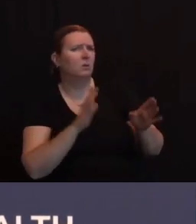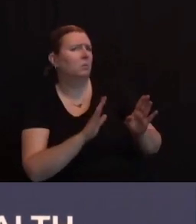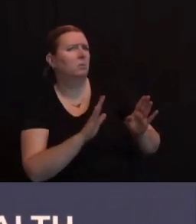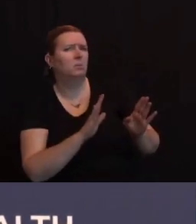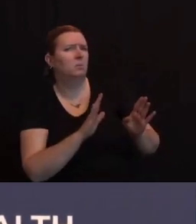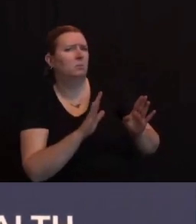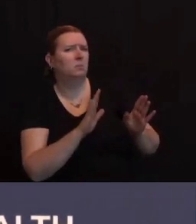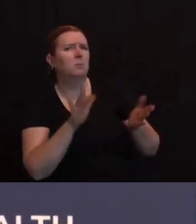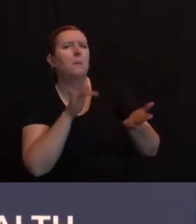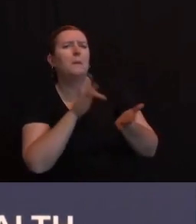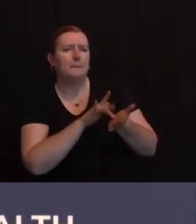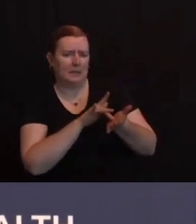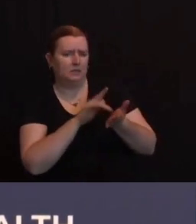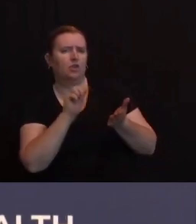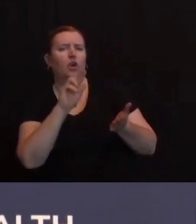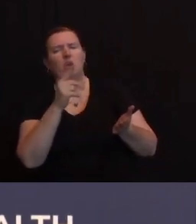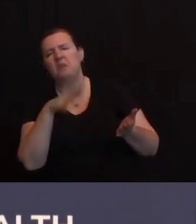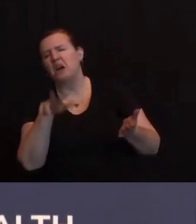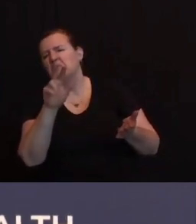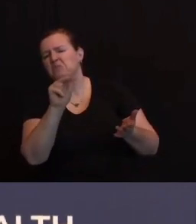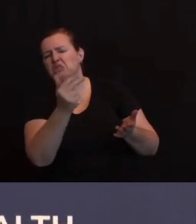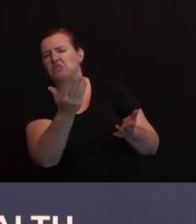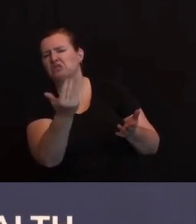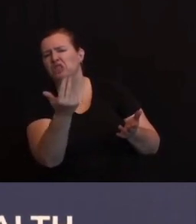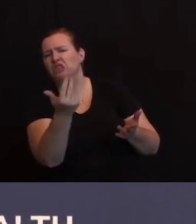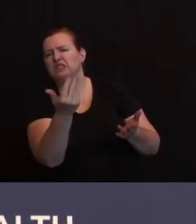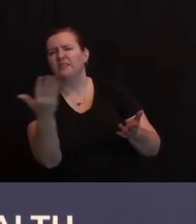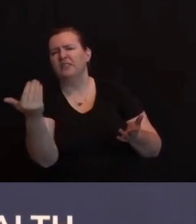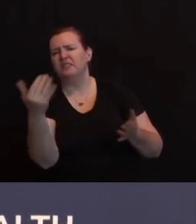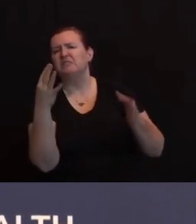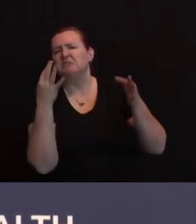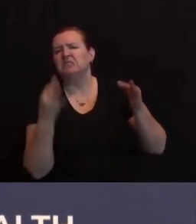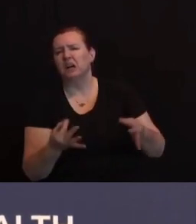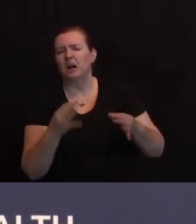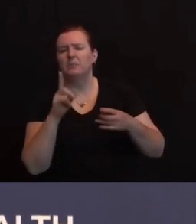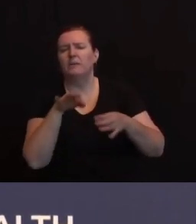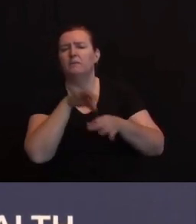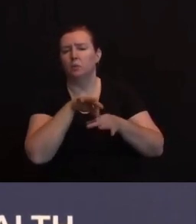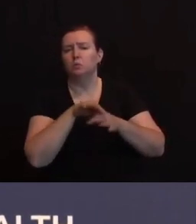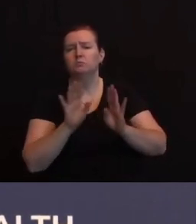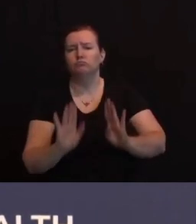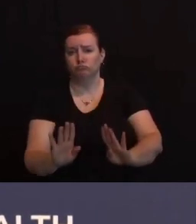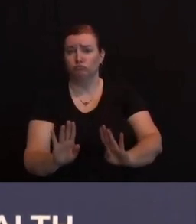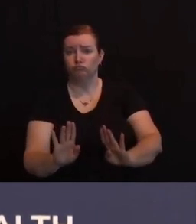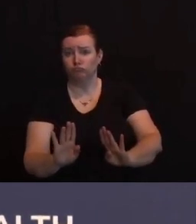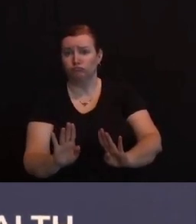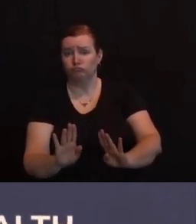to you. Oh, sorry, before I go on, Matt Arco, back to you.